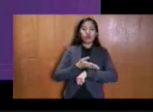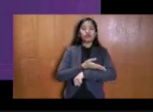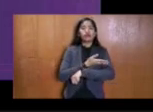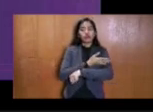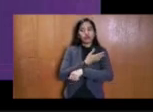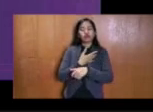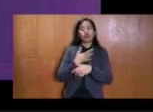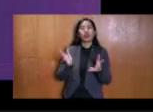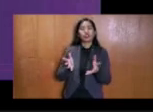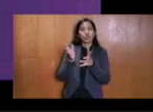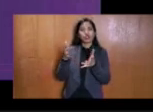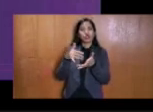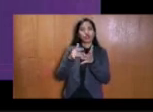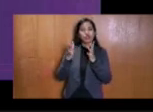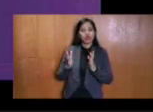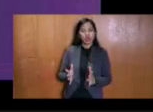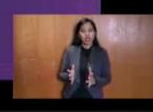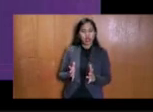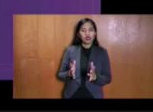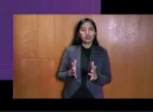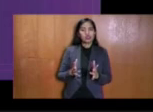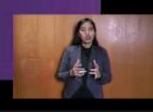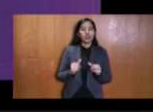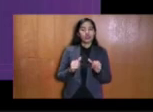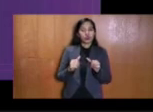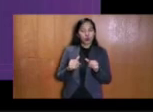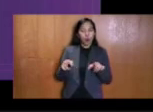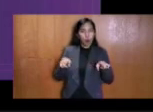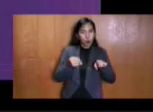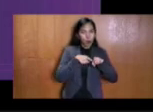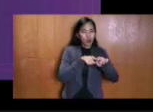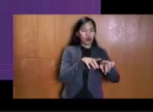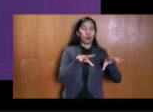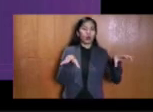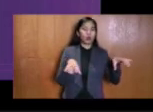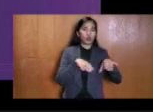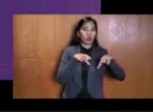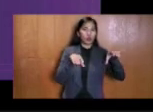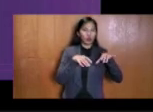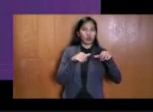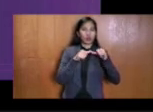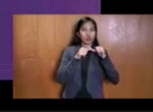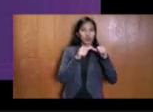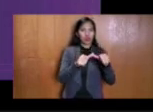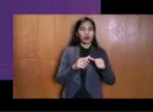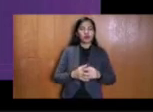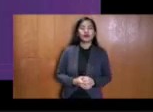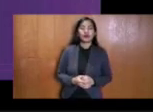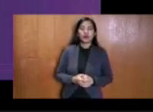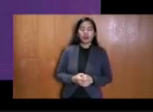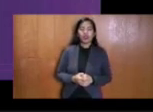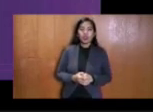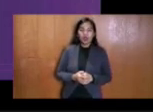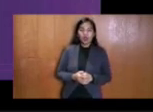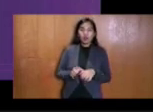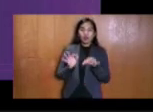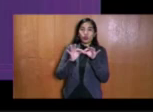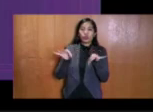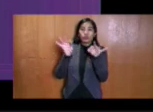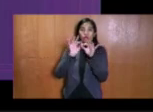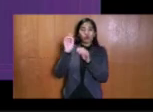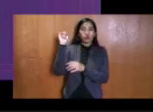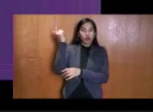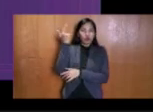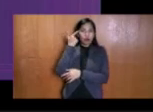AI as they continue their work. Regulation, as I said, is just a subset of governance. And legislation is